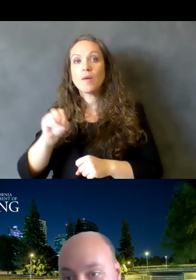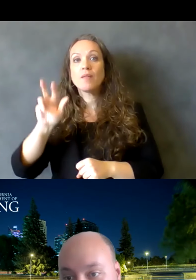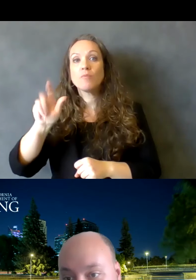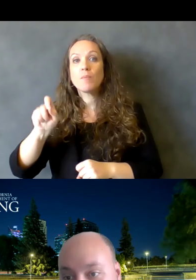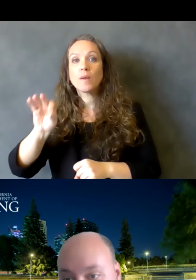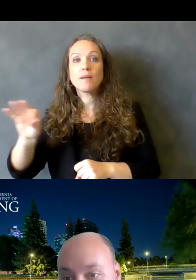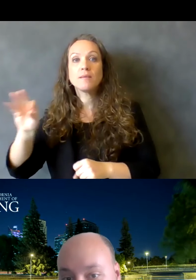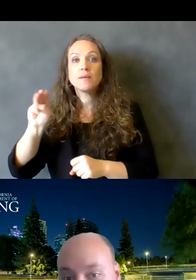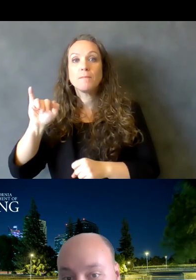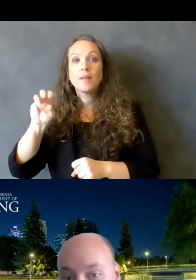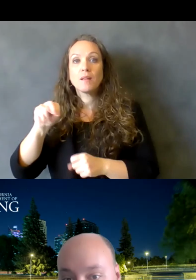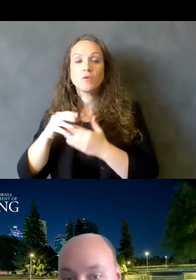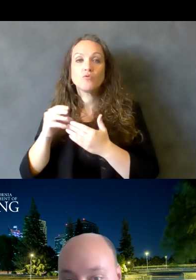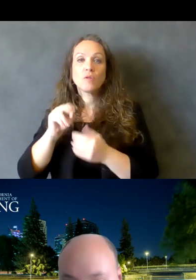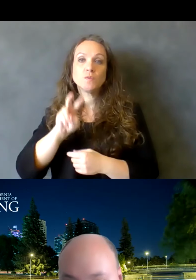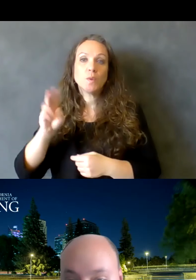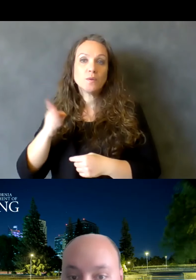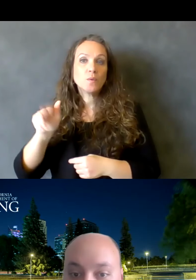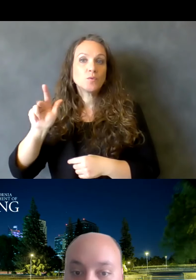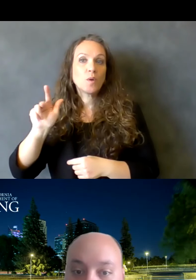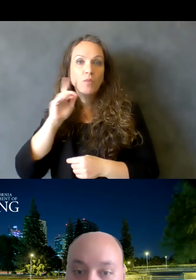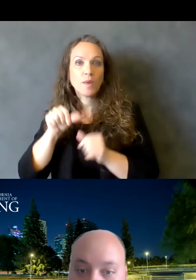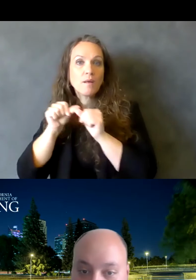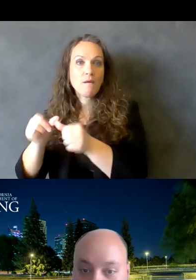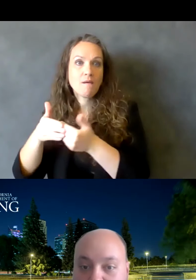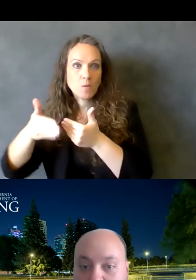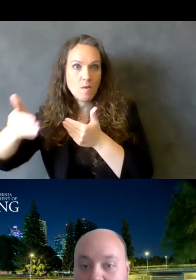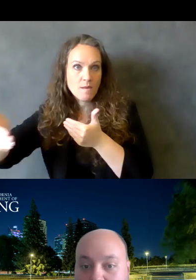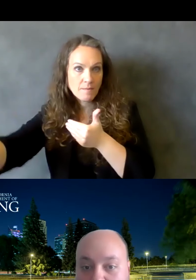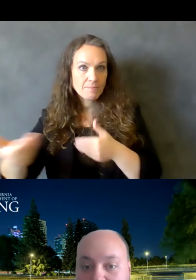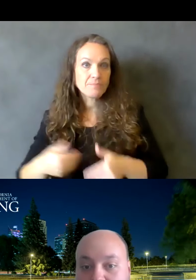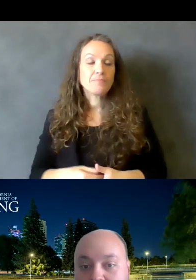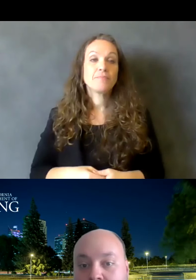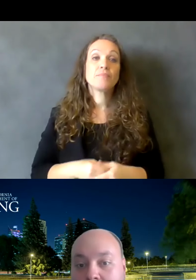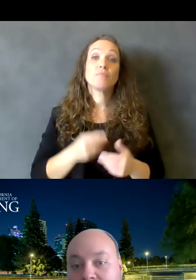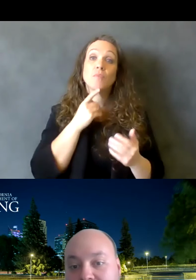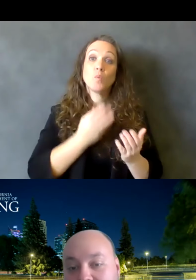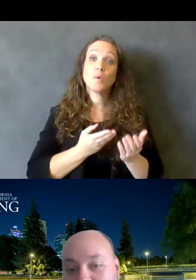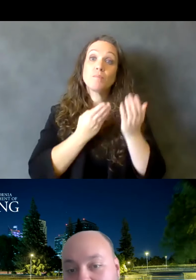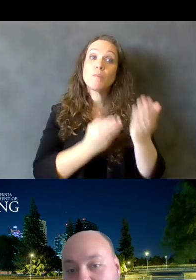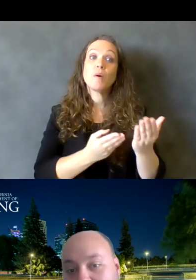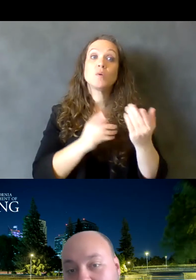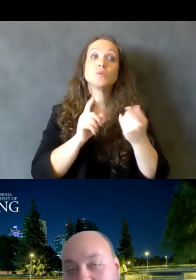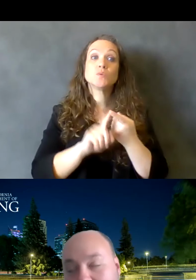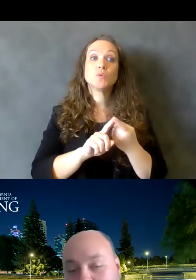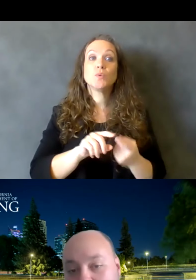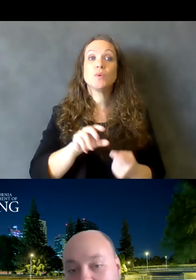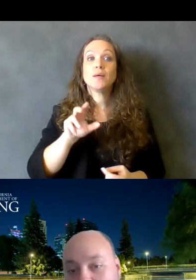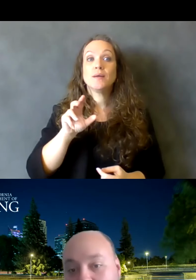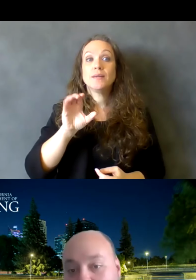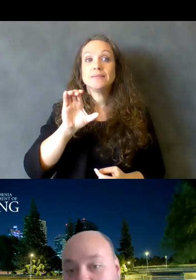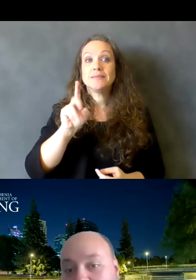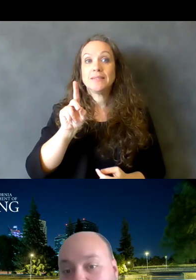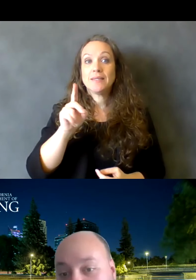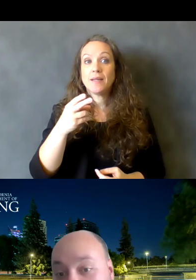in 22-23 and ongoing. And this is proposed to be the California